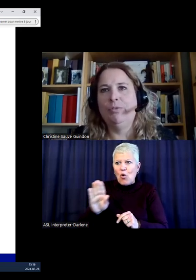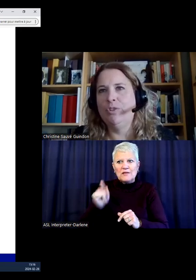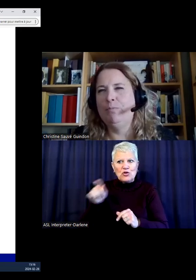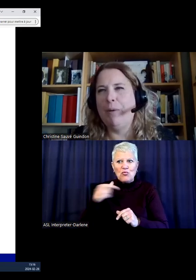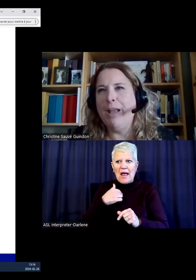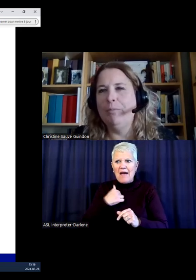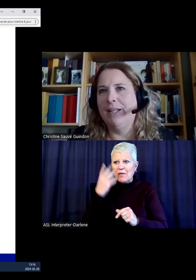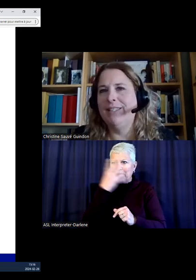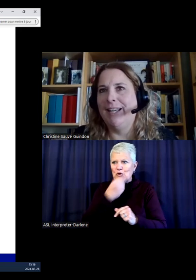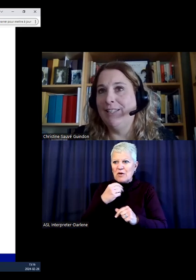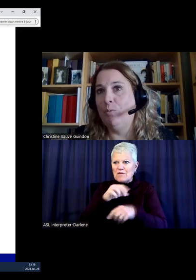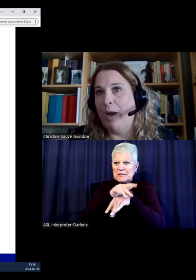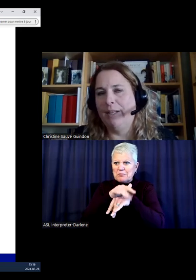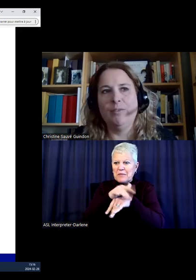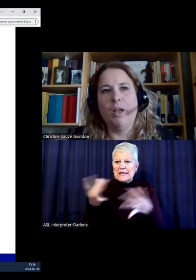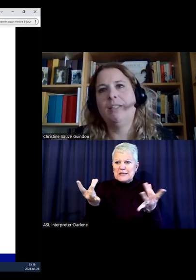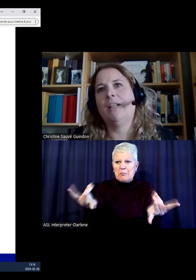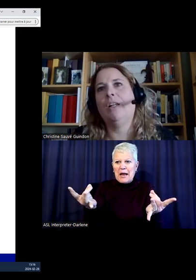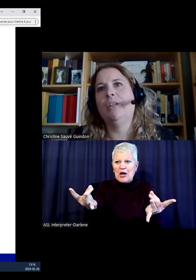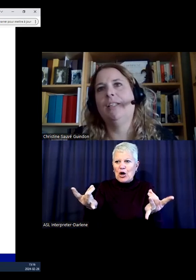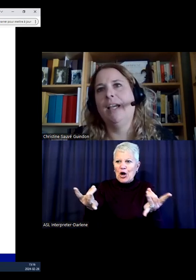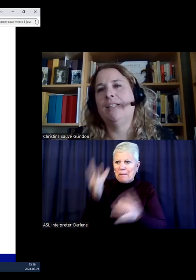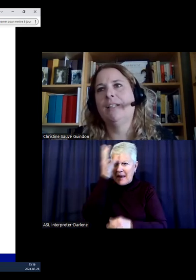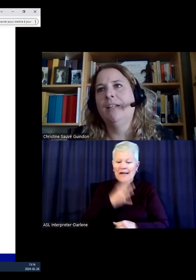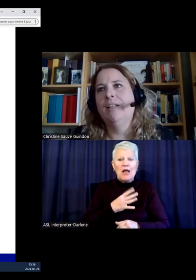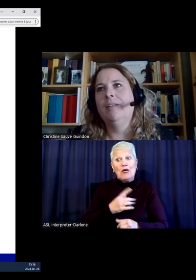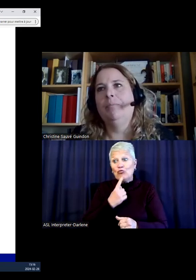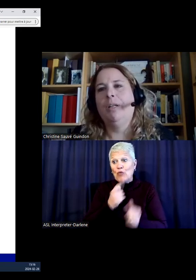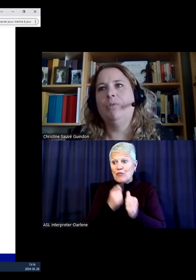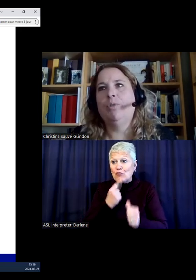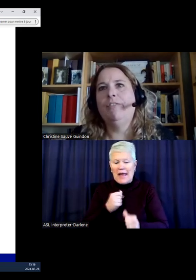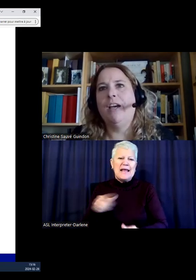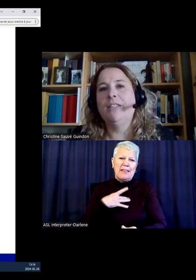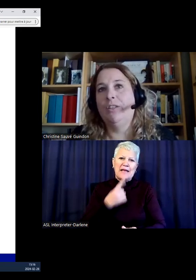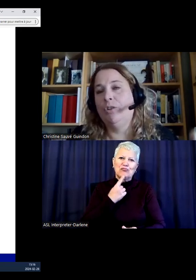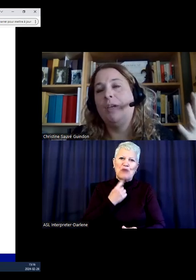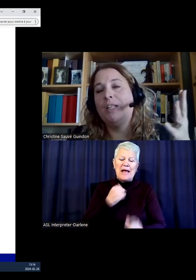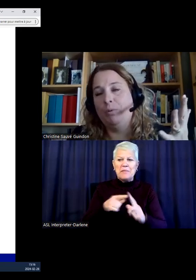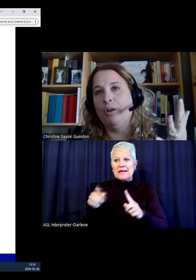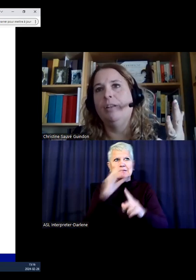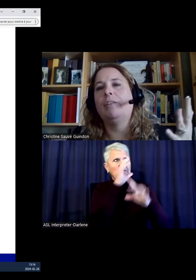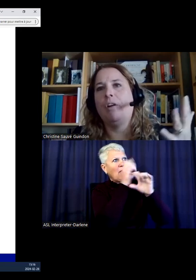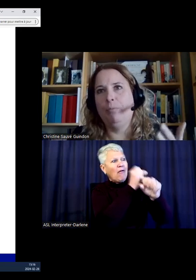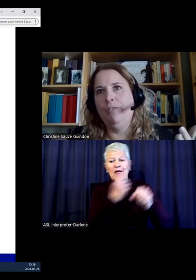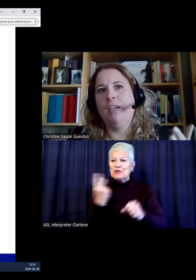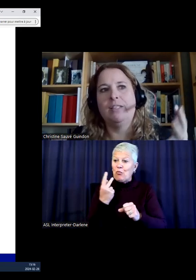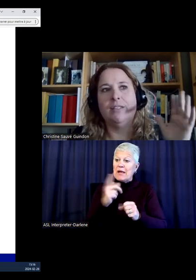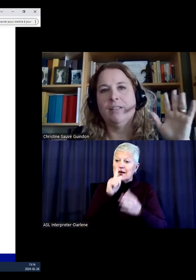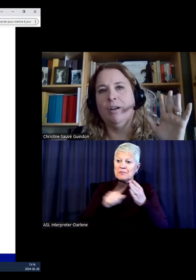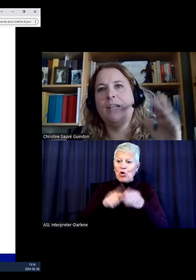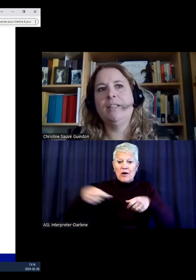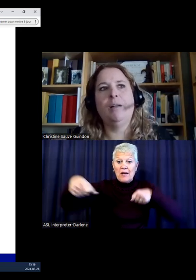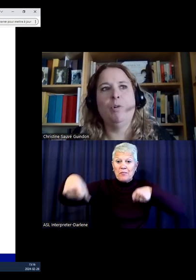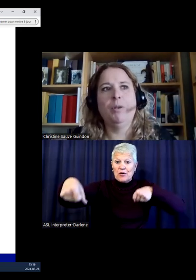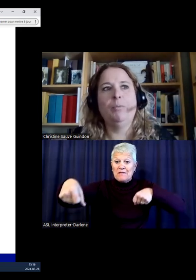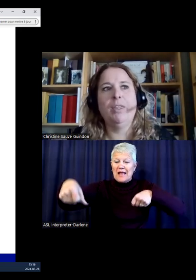a beautiful Spider-Man. It's nice and red is the color he likes. But he was really fascinated. So we explored our briefcases,